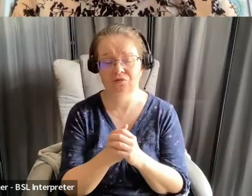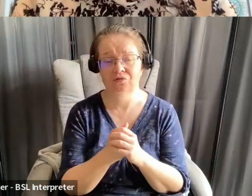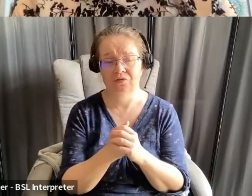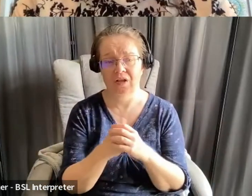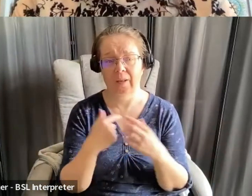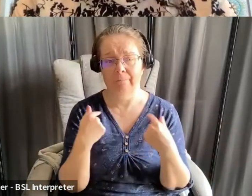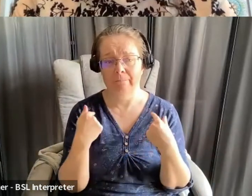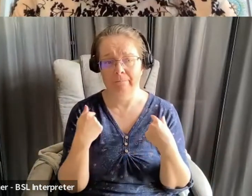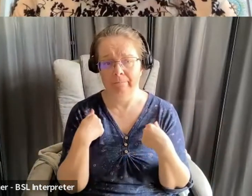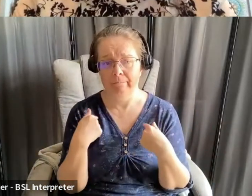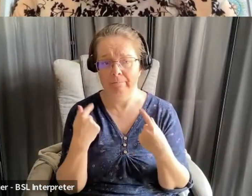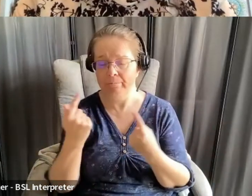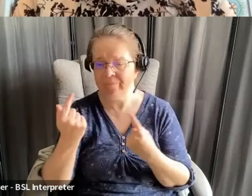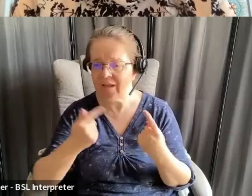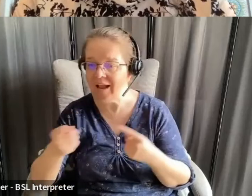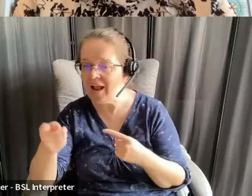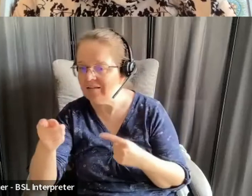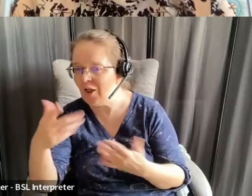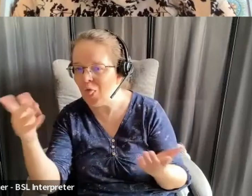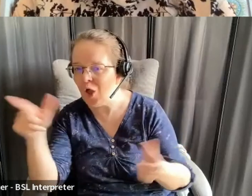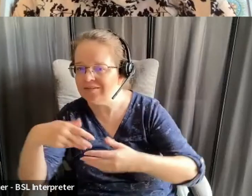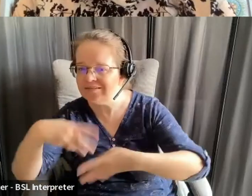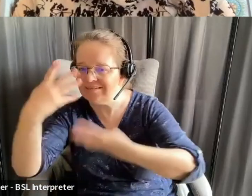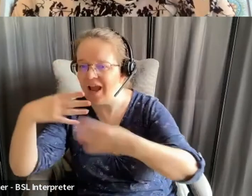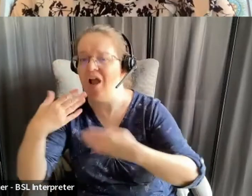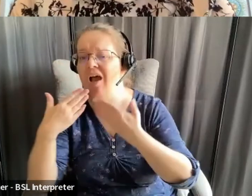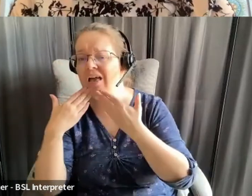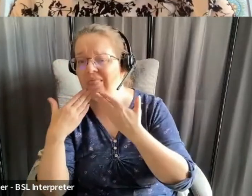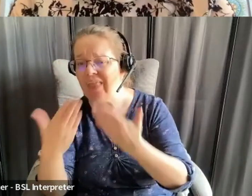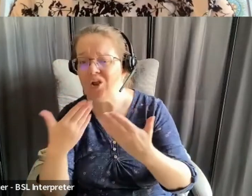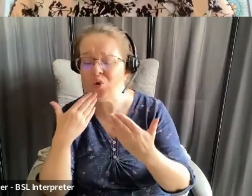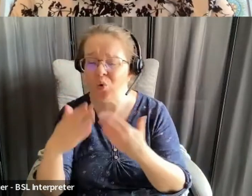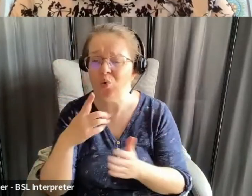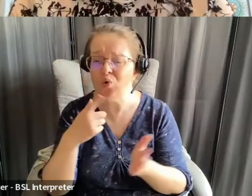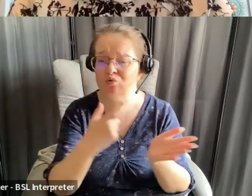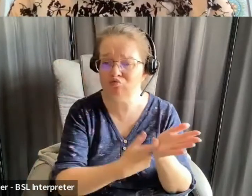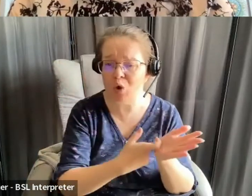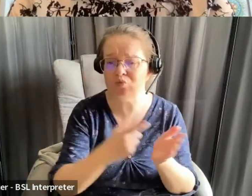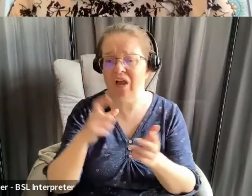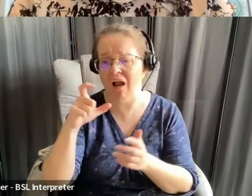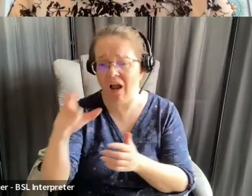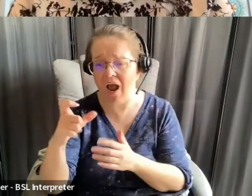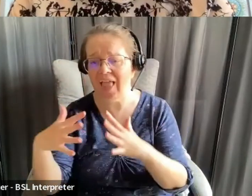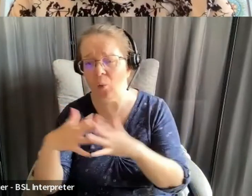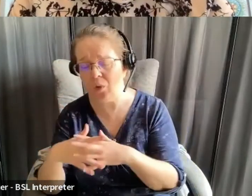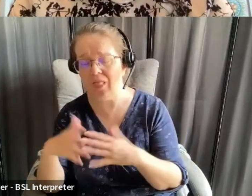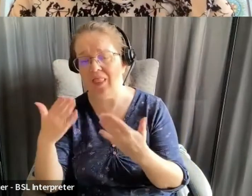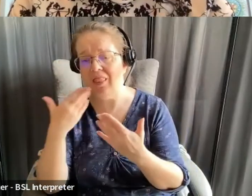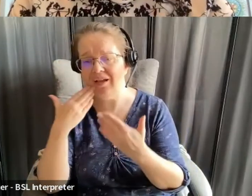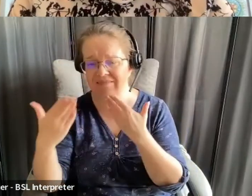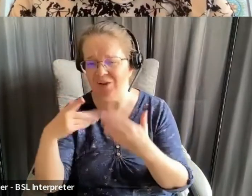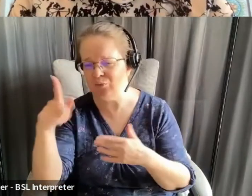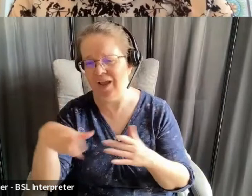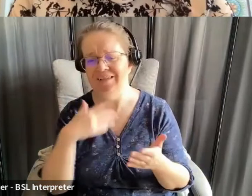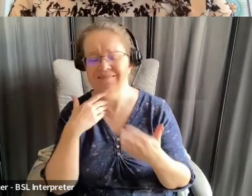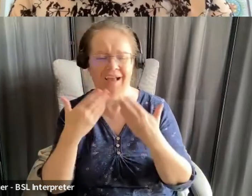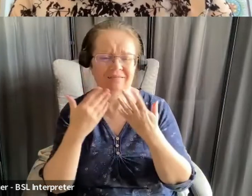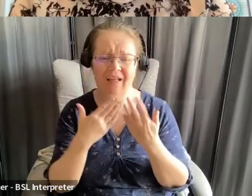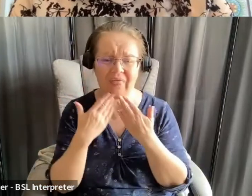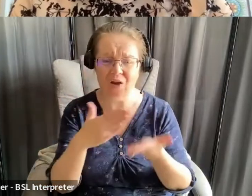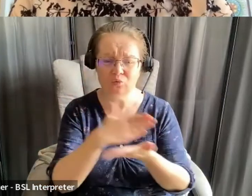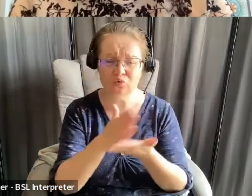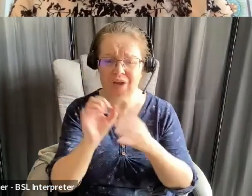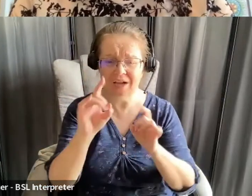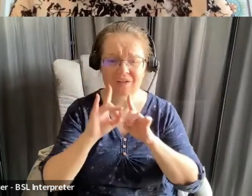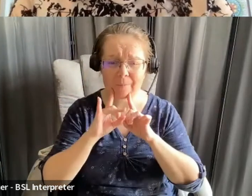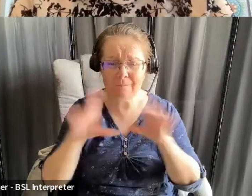We're having people here saying, thank you very much, Rosa, Carley, and Will. Thank you, Nick. Abby is saying, thank you for sharing your amazing stories and